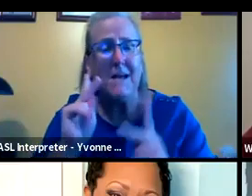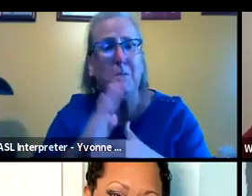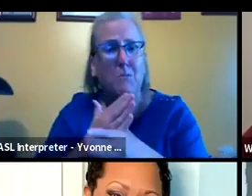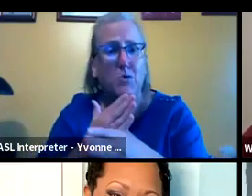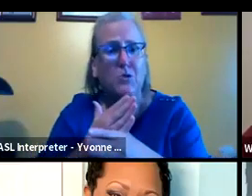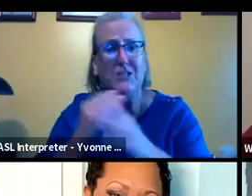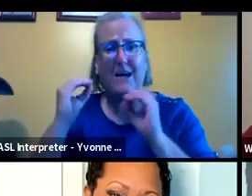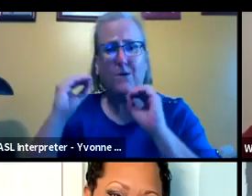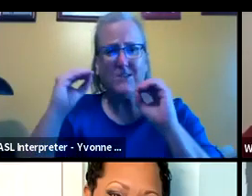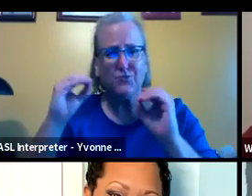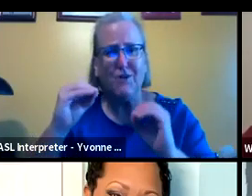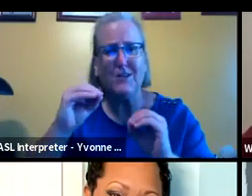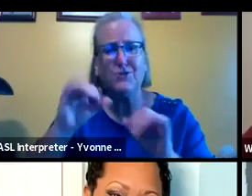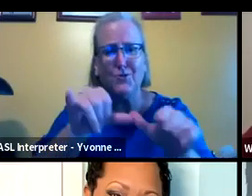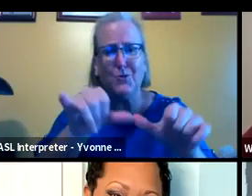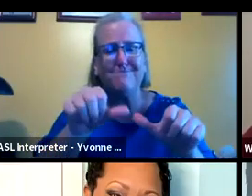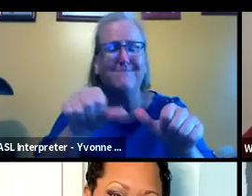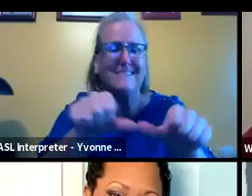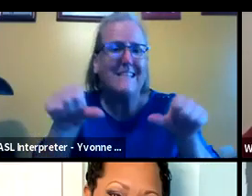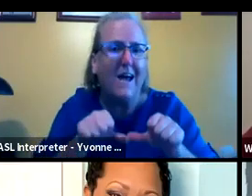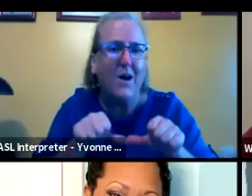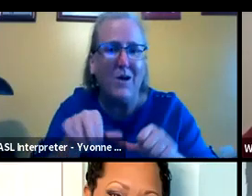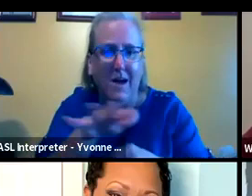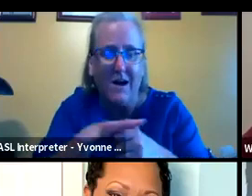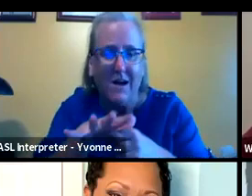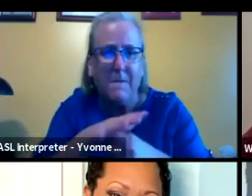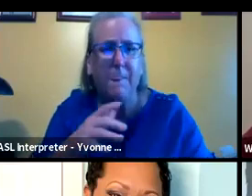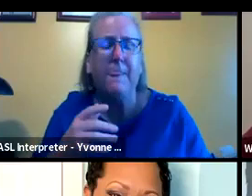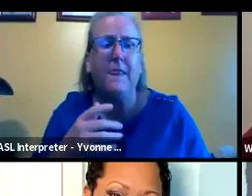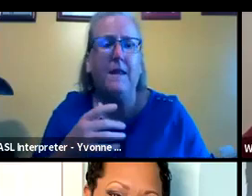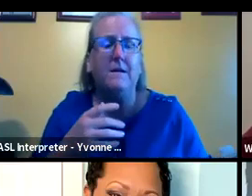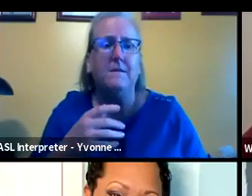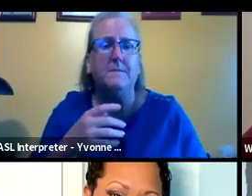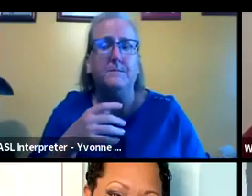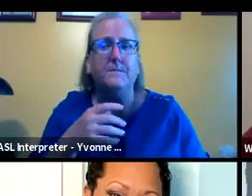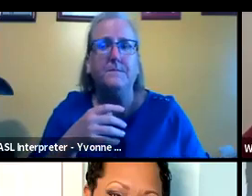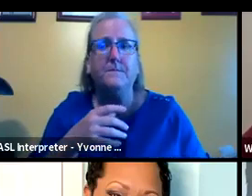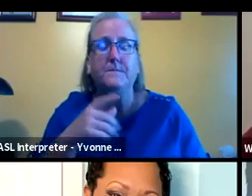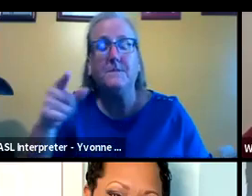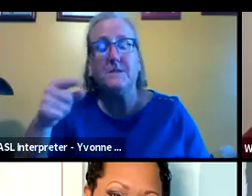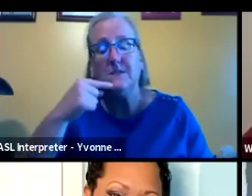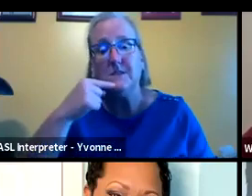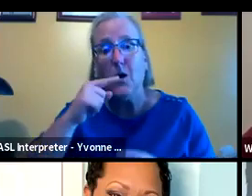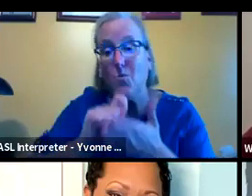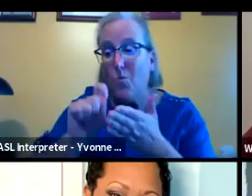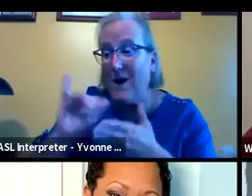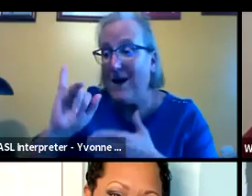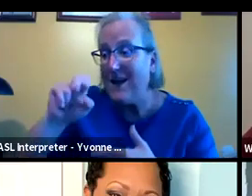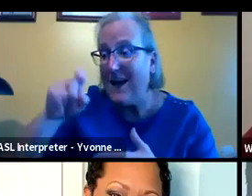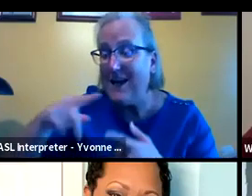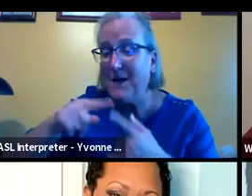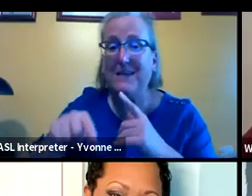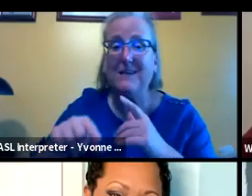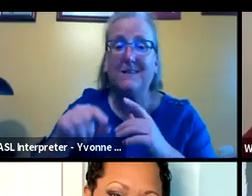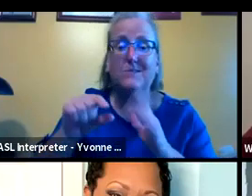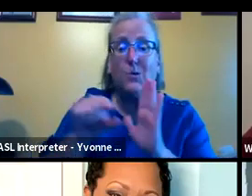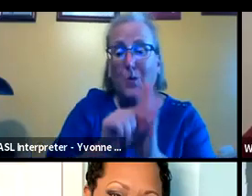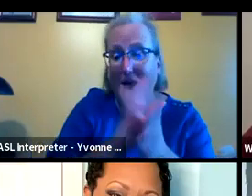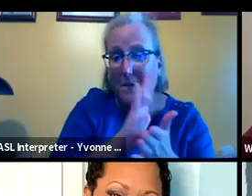spaces. Teachers have worked at home long before the pandemic began, writing IEPs, grading